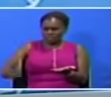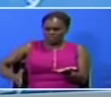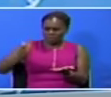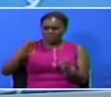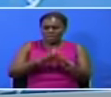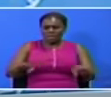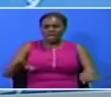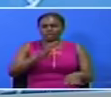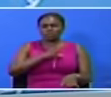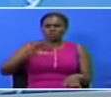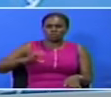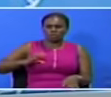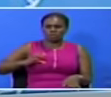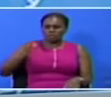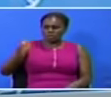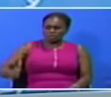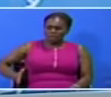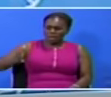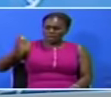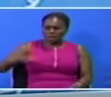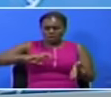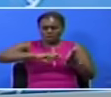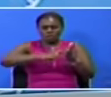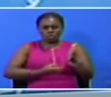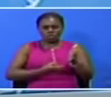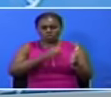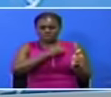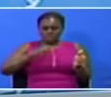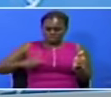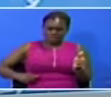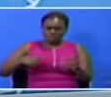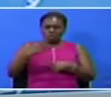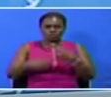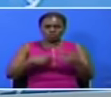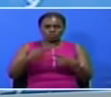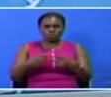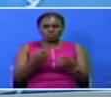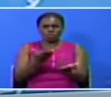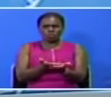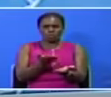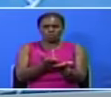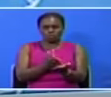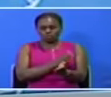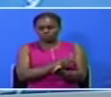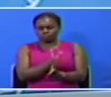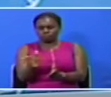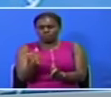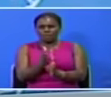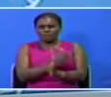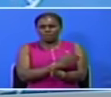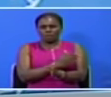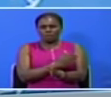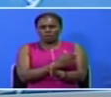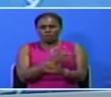Commission, the Kenya Railways, and the contractor China Road and Bridge Corporation continue to evaluate the proposed route ahead of construction.